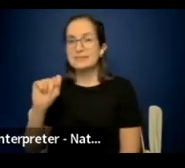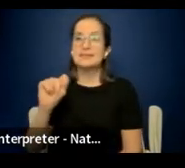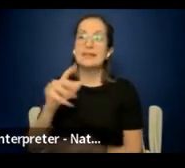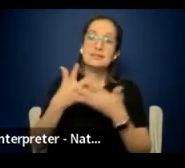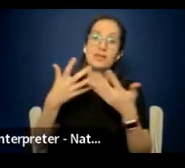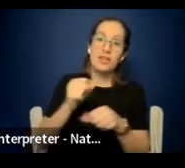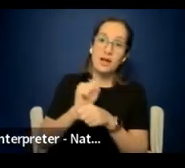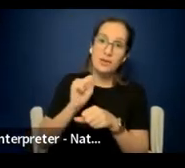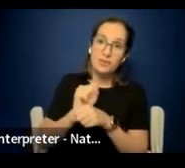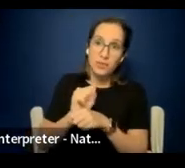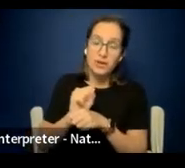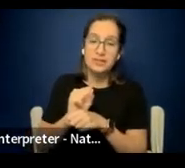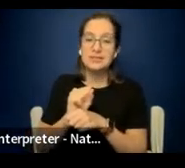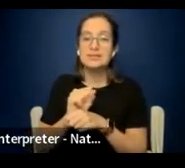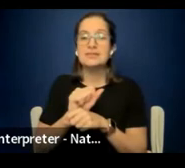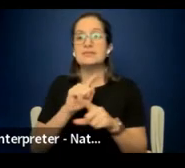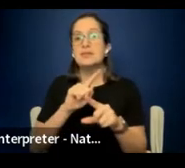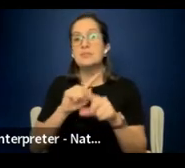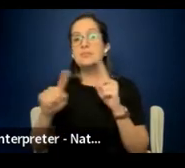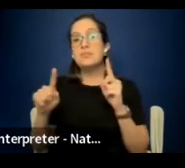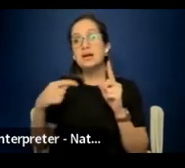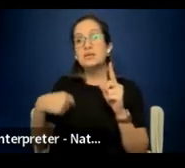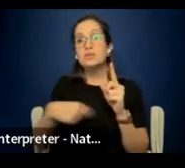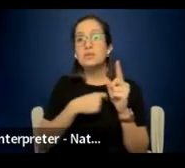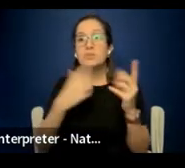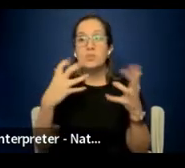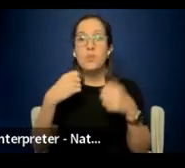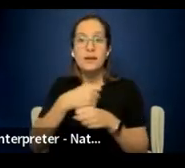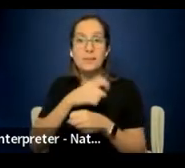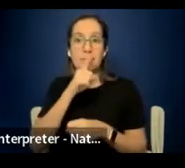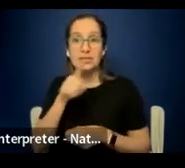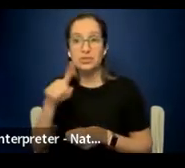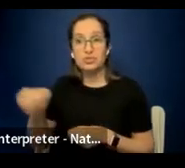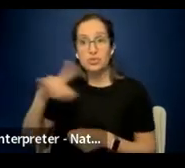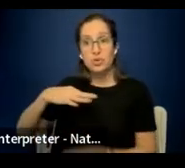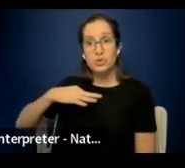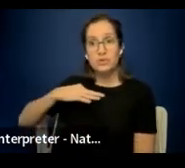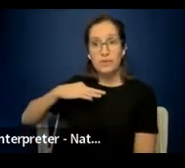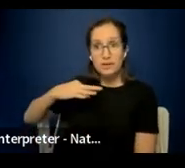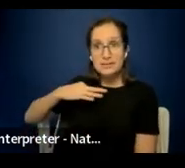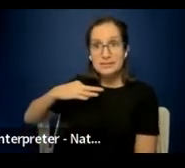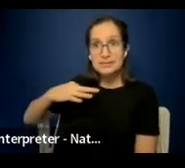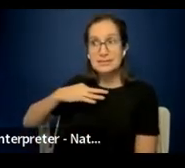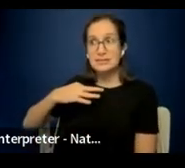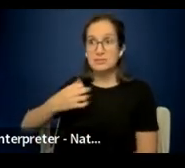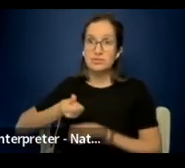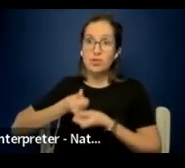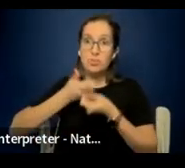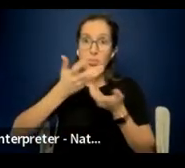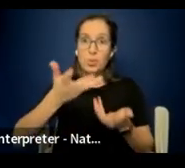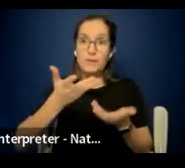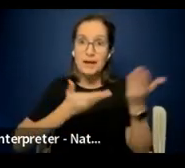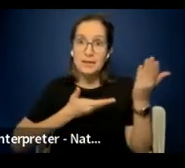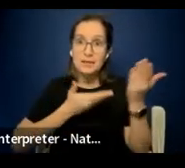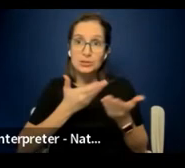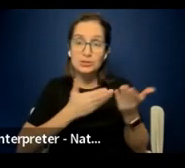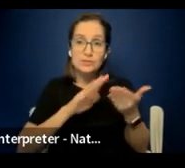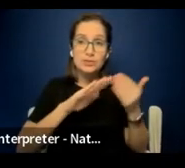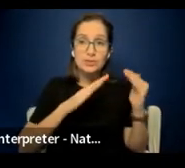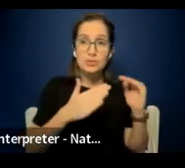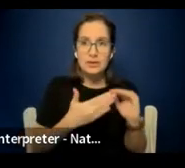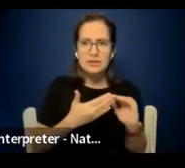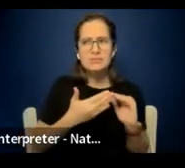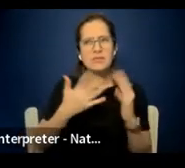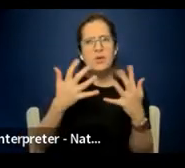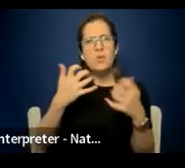but as people providing services to our community, we have a responsibility to undo some of the less successful or less diverse systems that we're